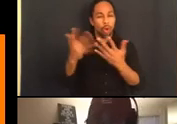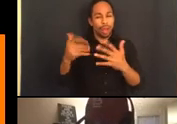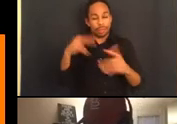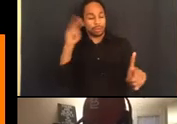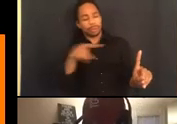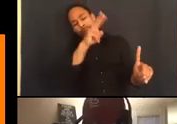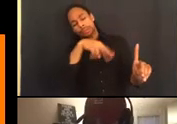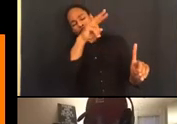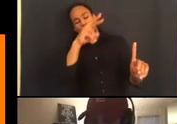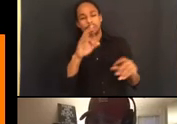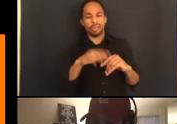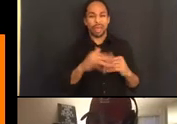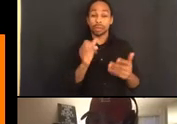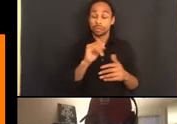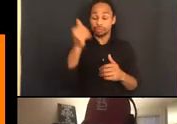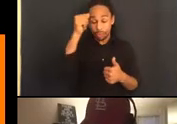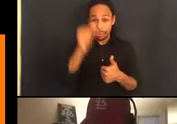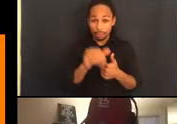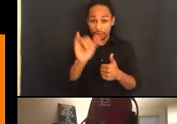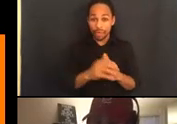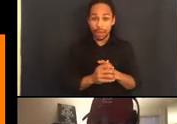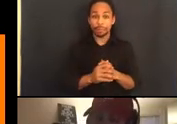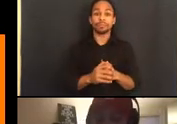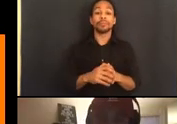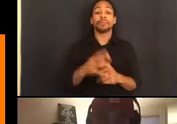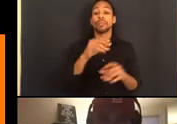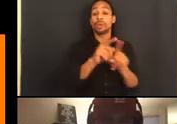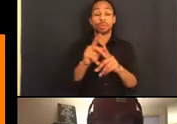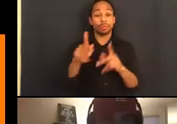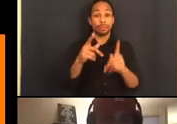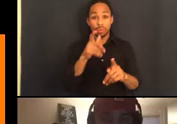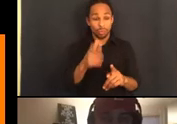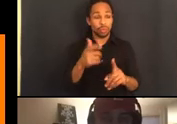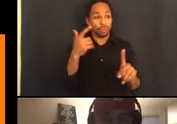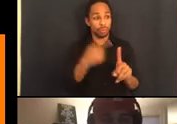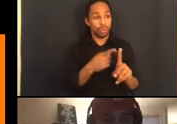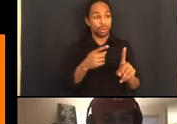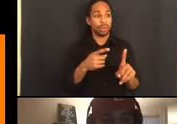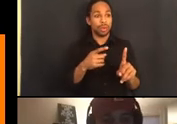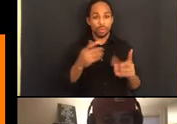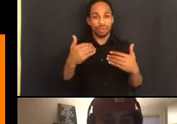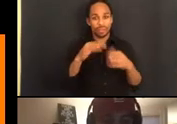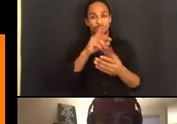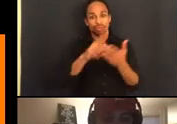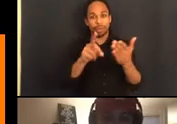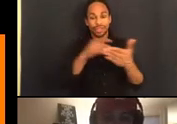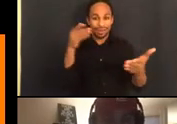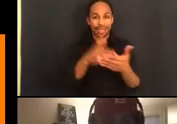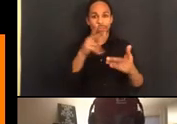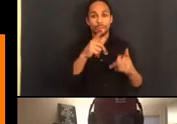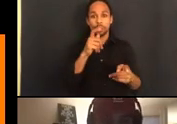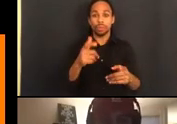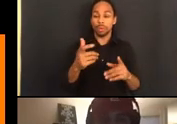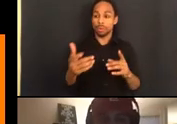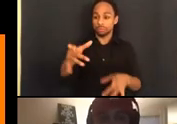it's the testing, whether it's the people that have contracted COVID, or it's the people that have been killed. And I intentionally say killed because we have to look at